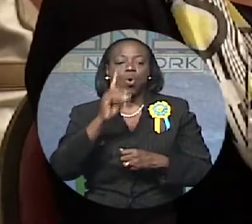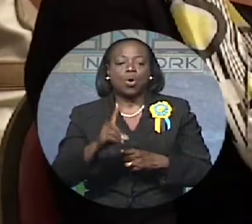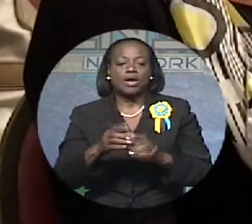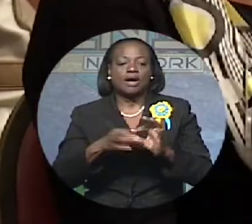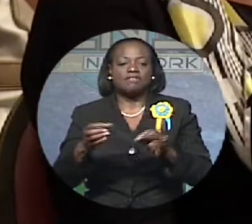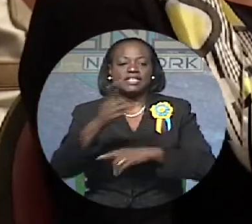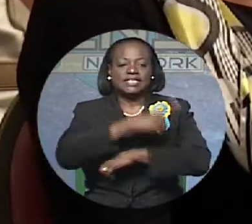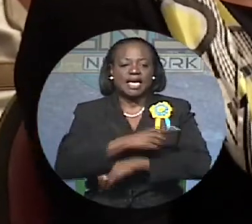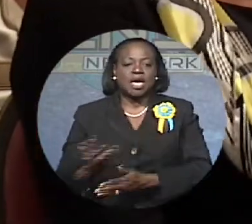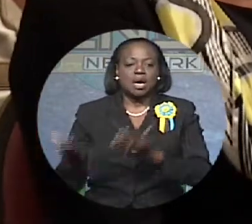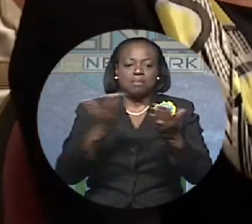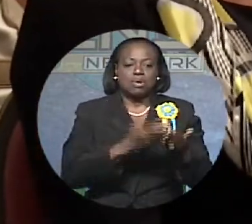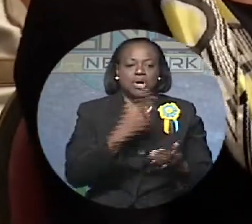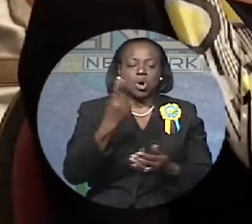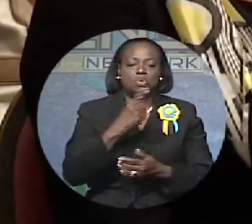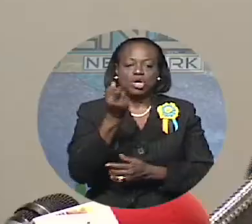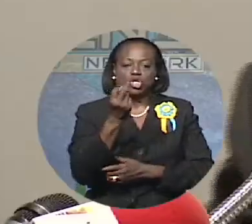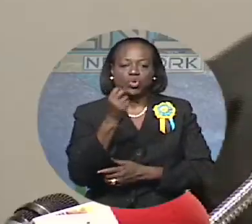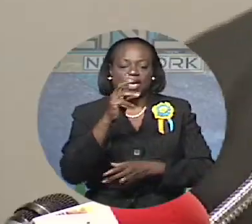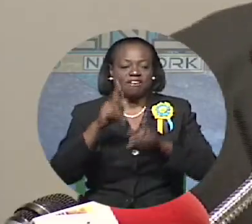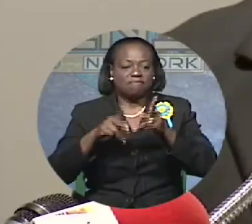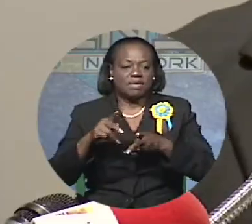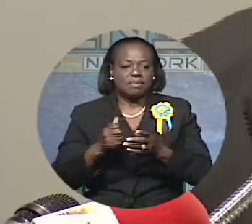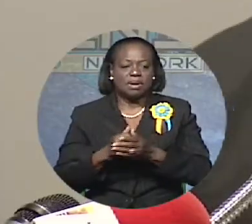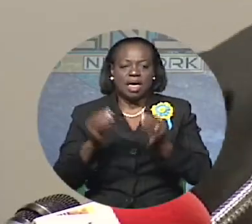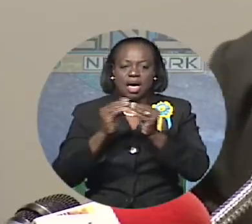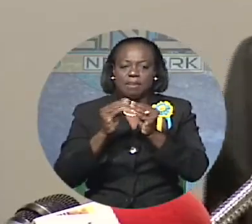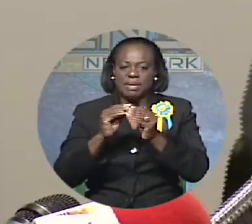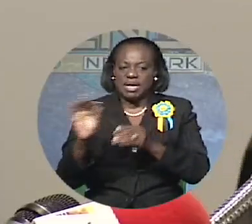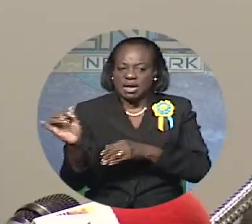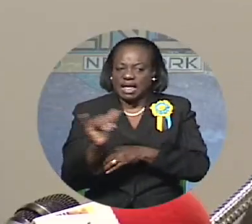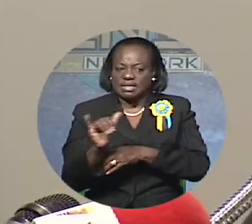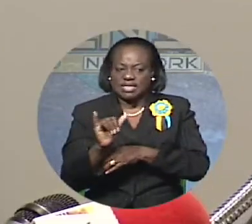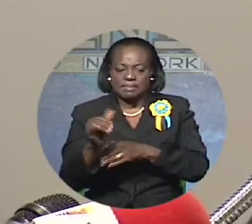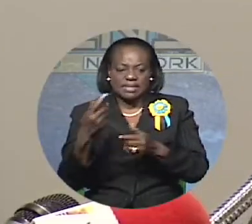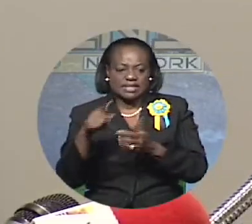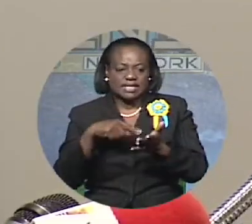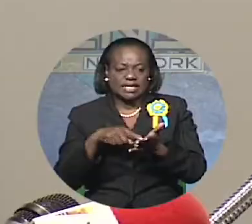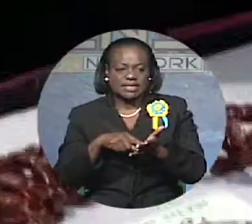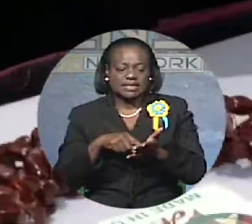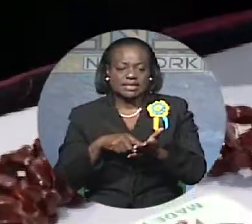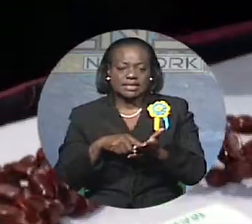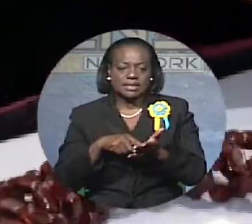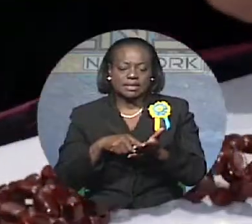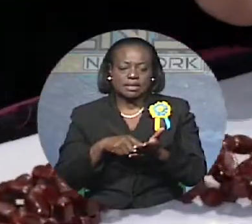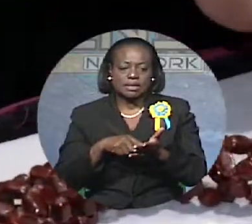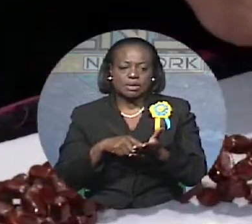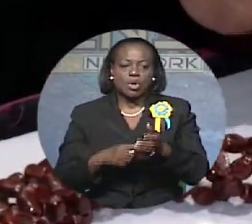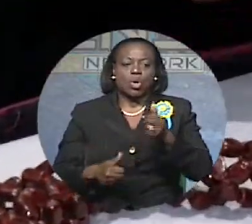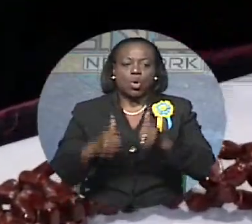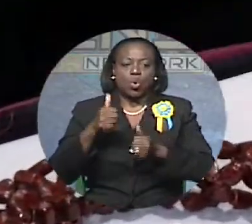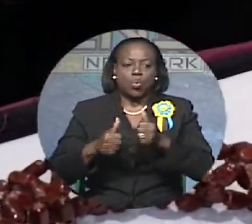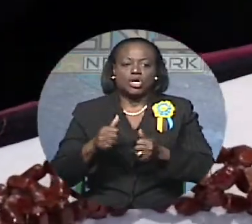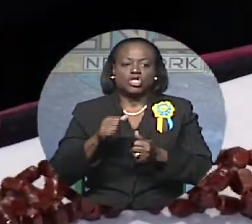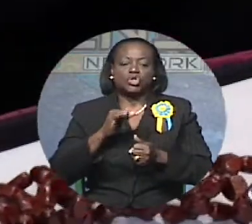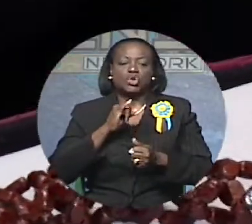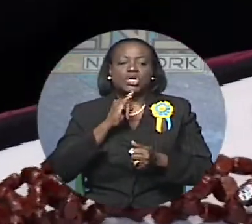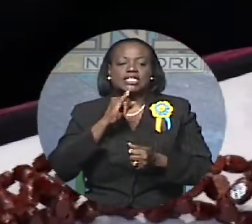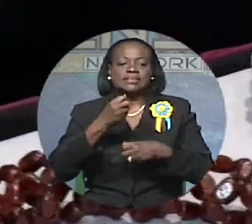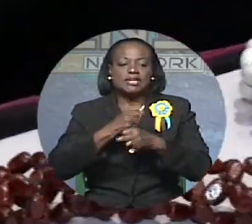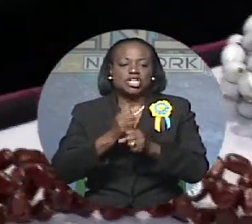12 people, and so forth and so on. A meeting of this kind, which is intended to sharpen